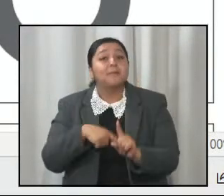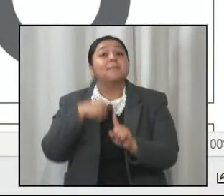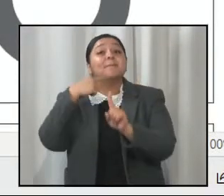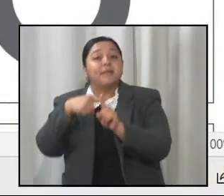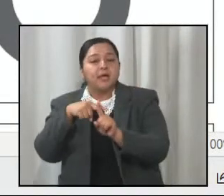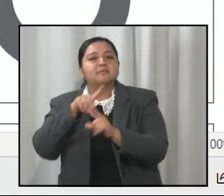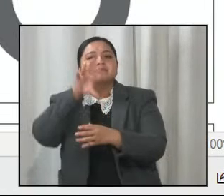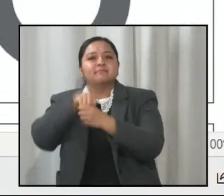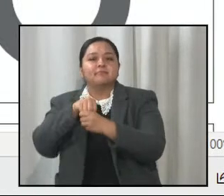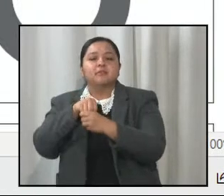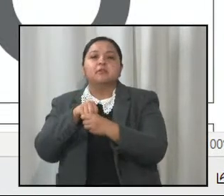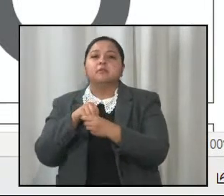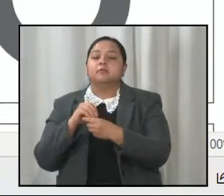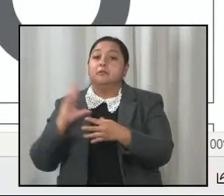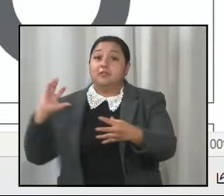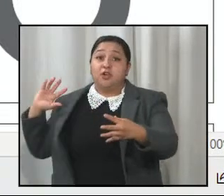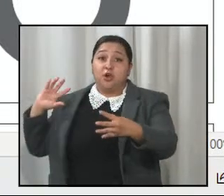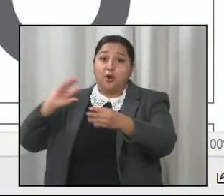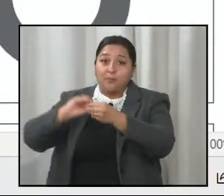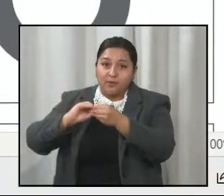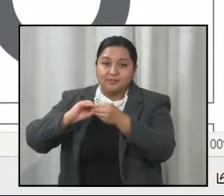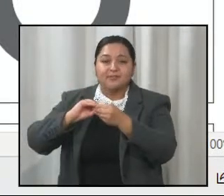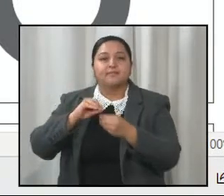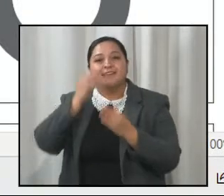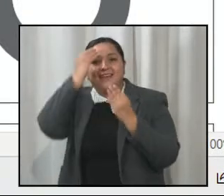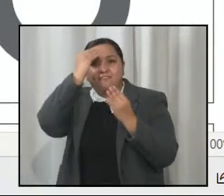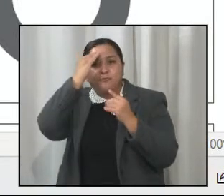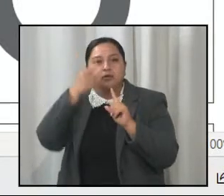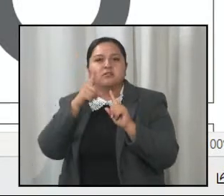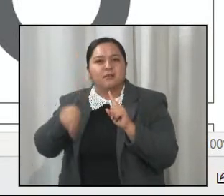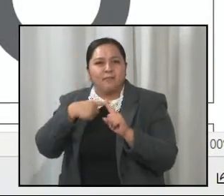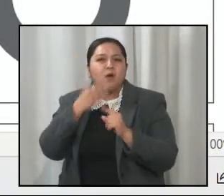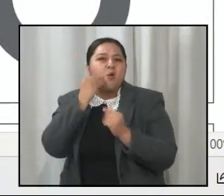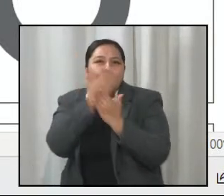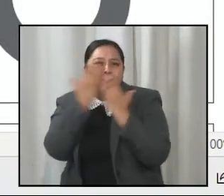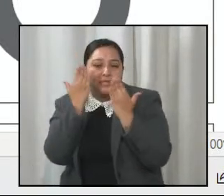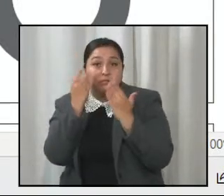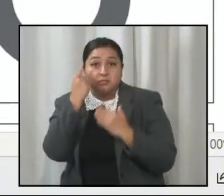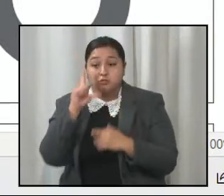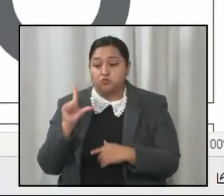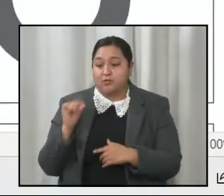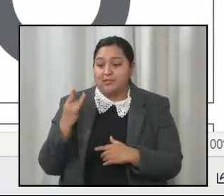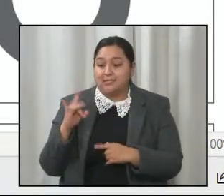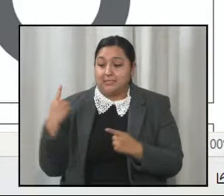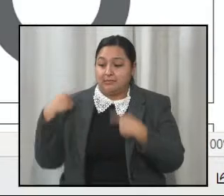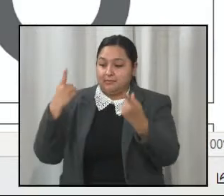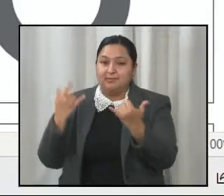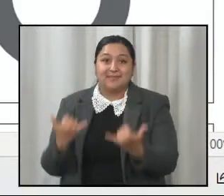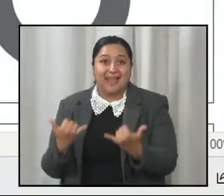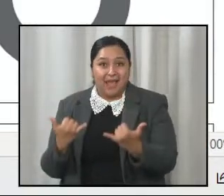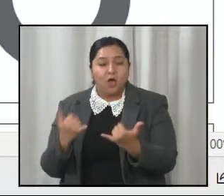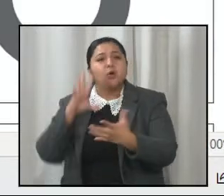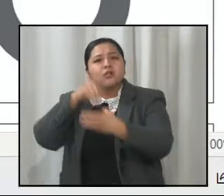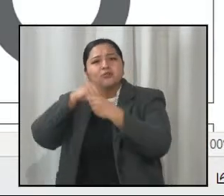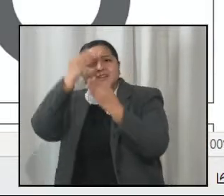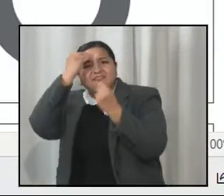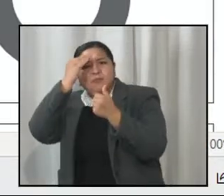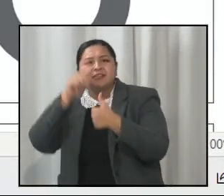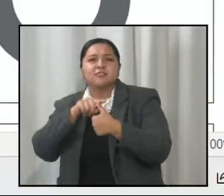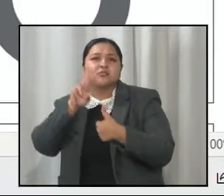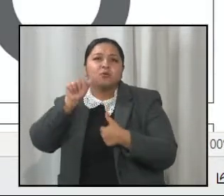comprehensive homelessness data since 2018. This includes key demographic data such as race,